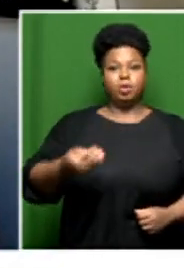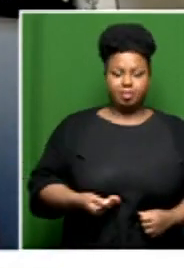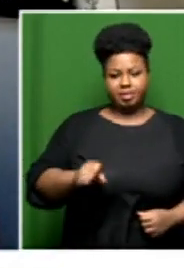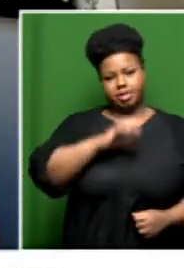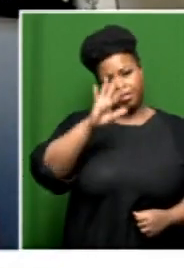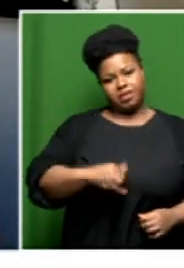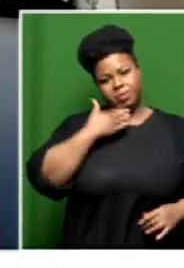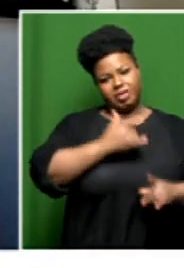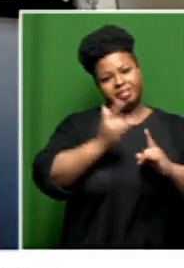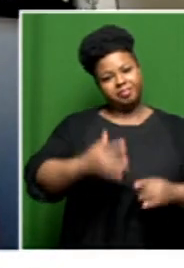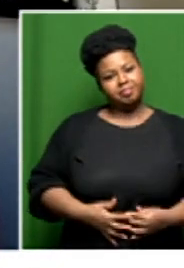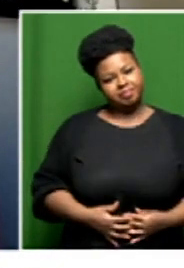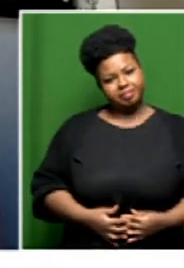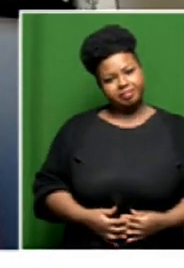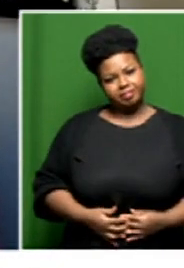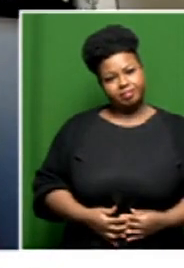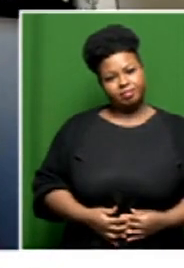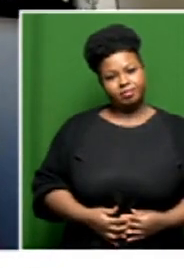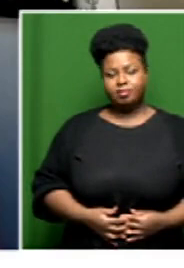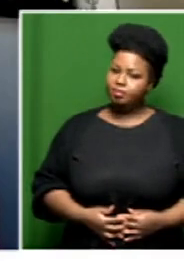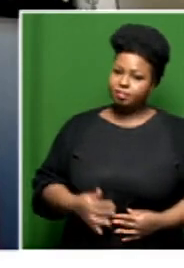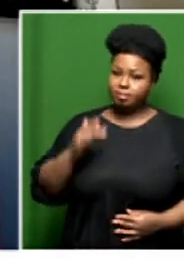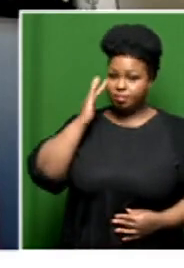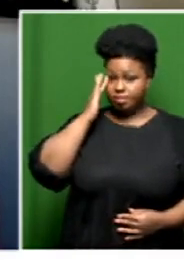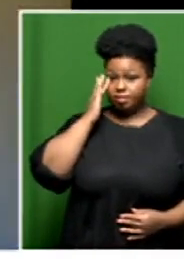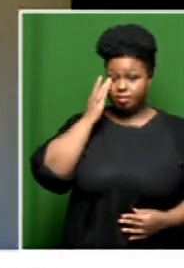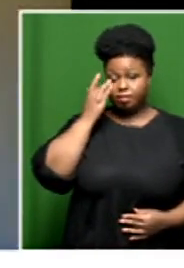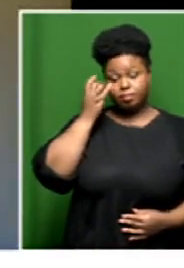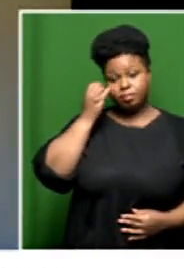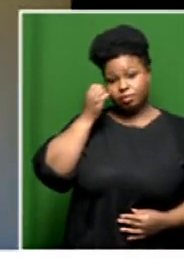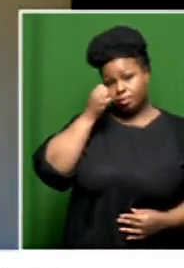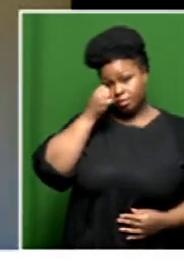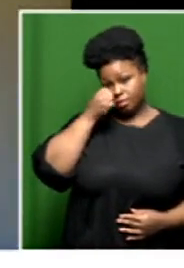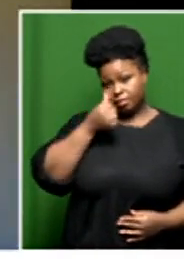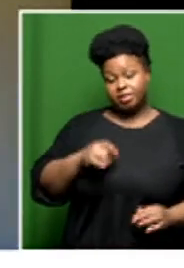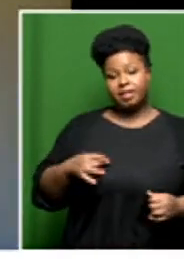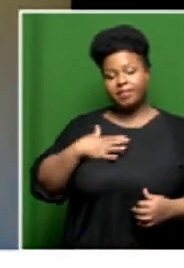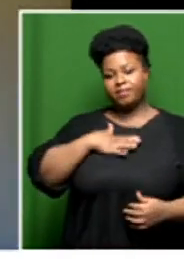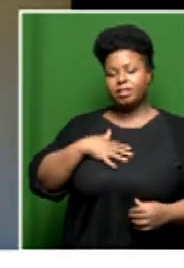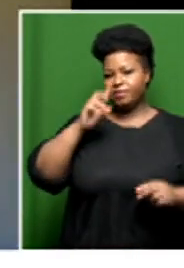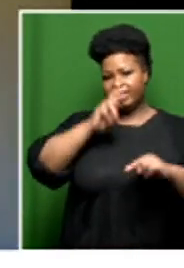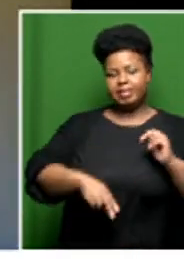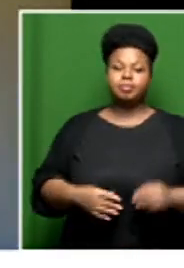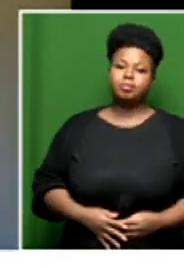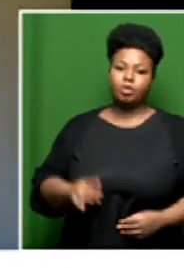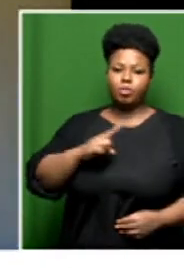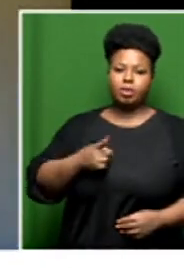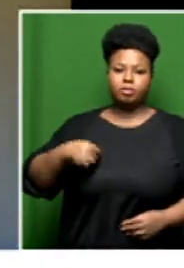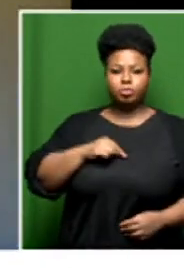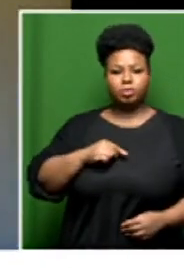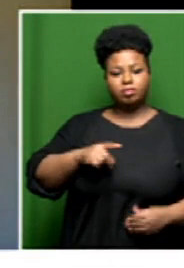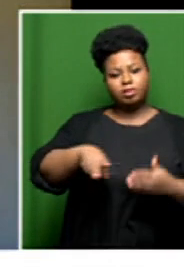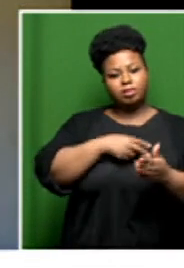in South Africa to win it? It's surreal. It's such a weird feeling because we, as females,